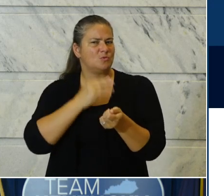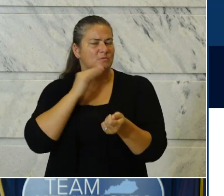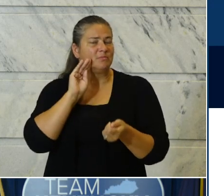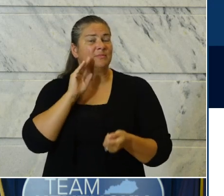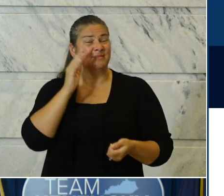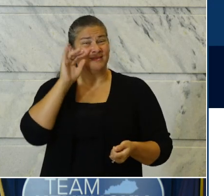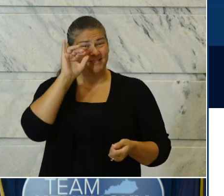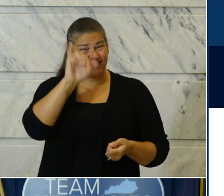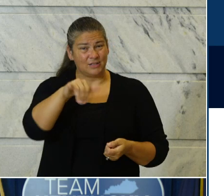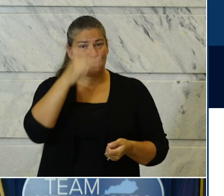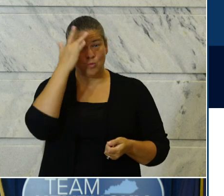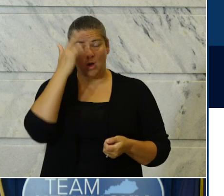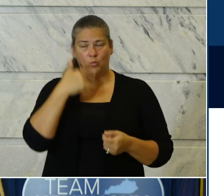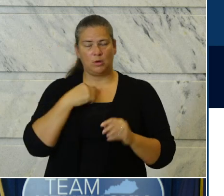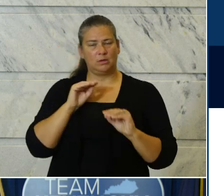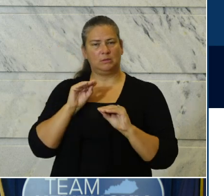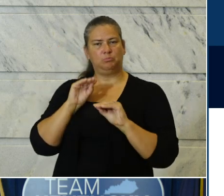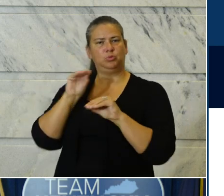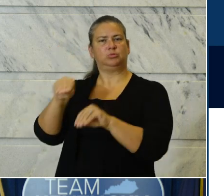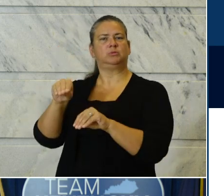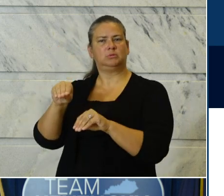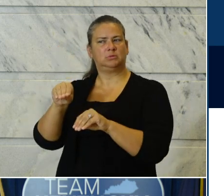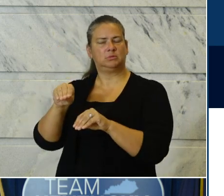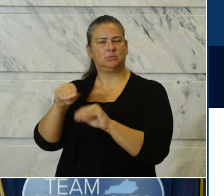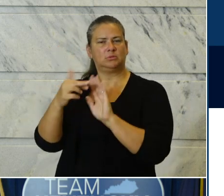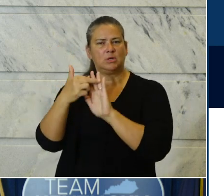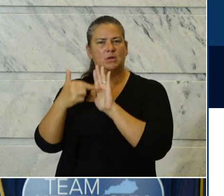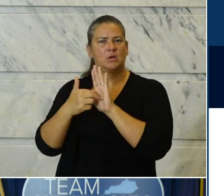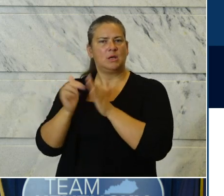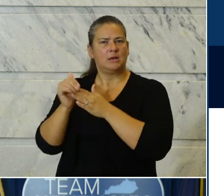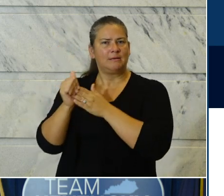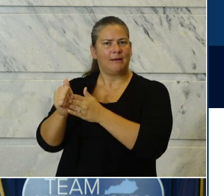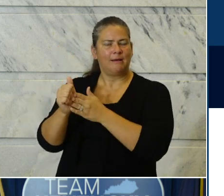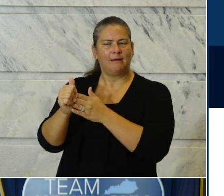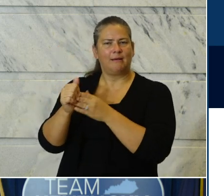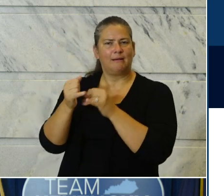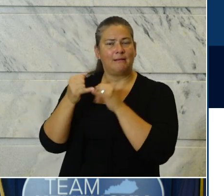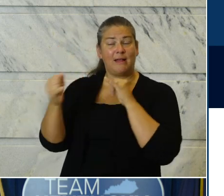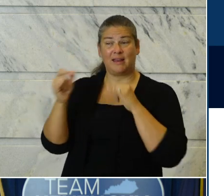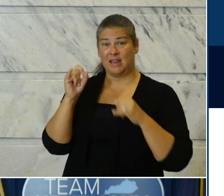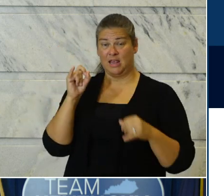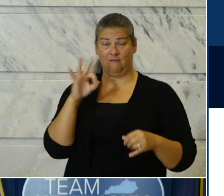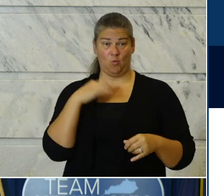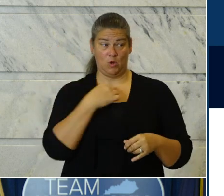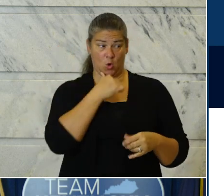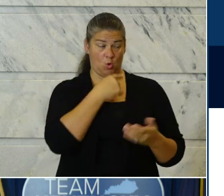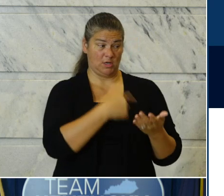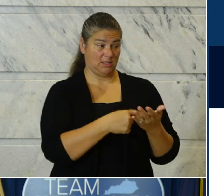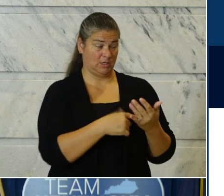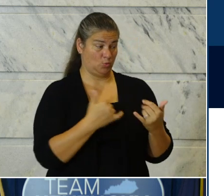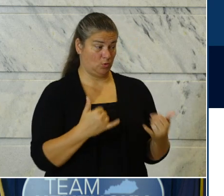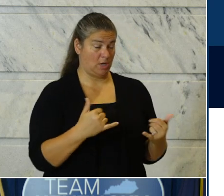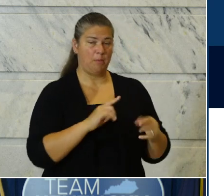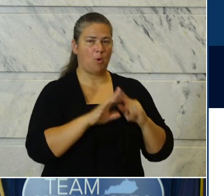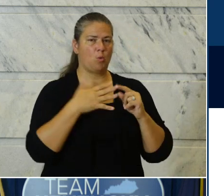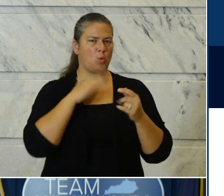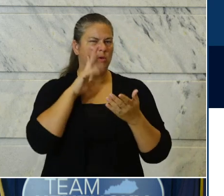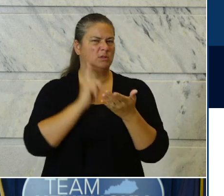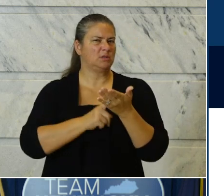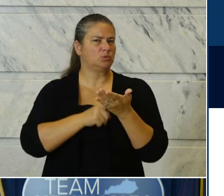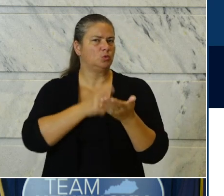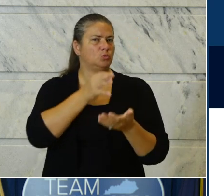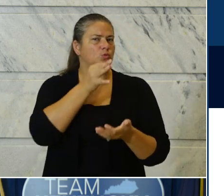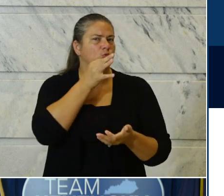have, and we've been recognized nationally, and if we don't talk about that today, we'll talk about it soon, for what we have done.